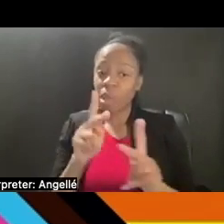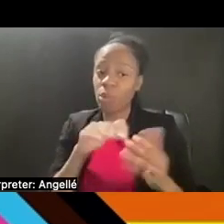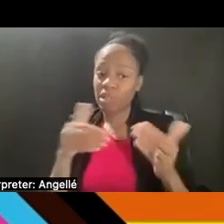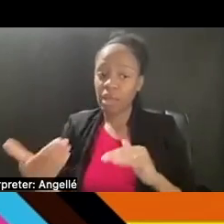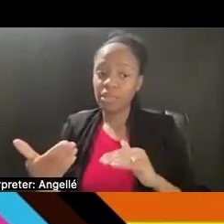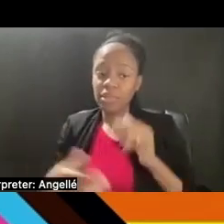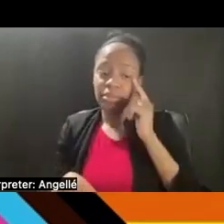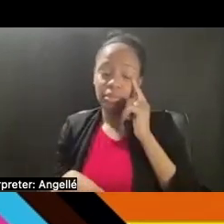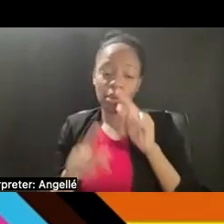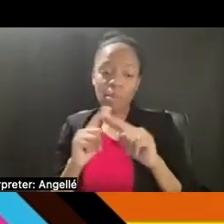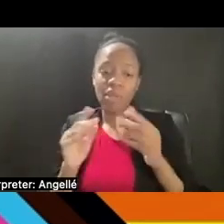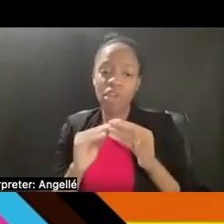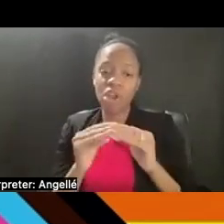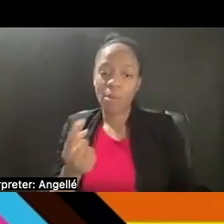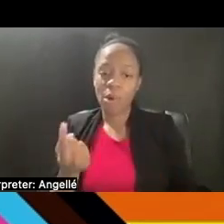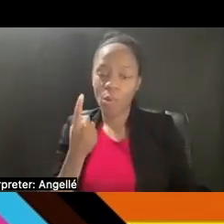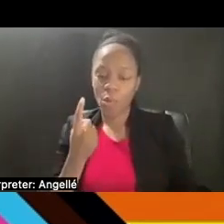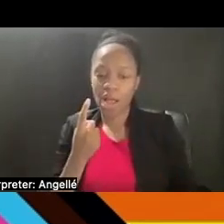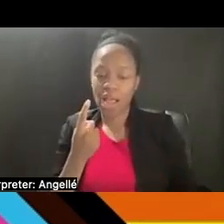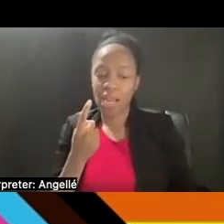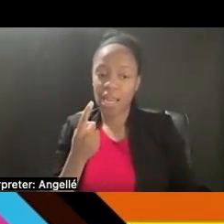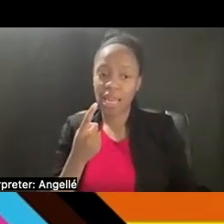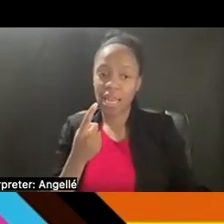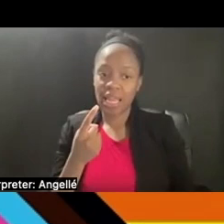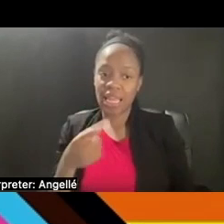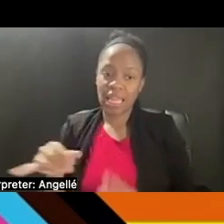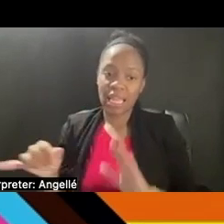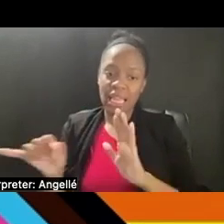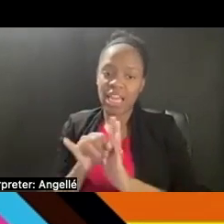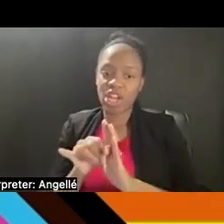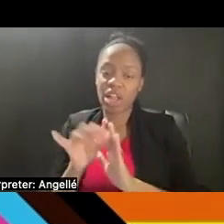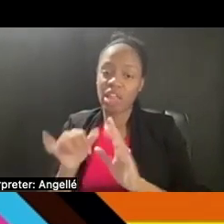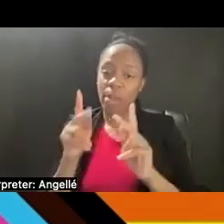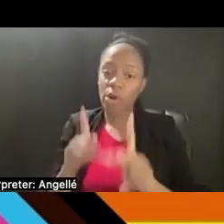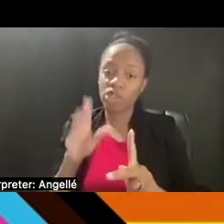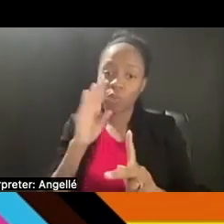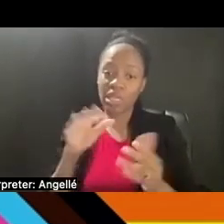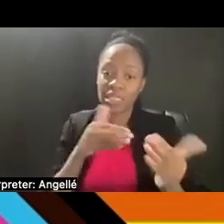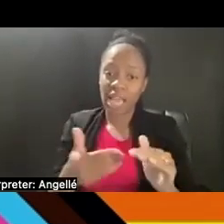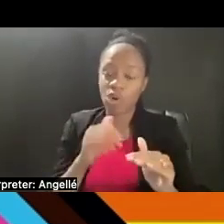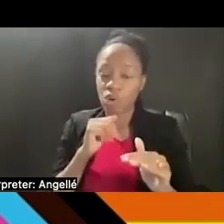one indicator that a person would die or not, whether a person